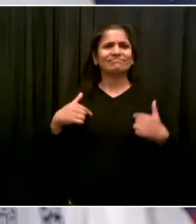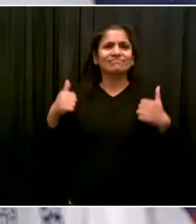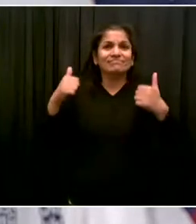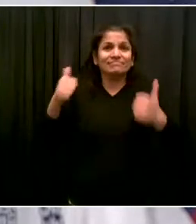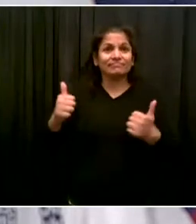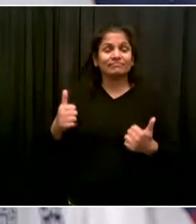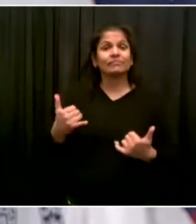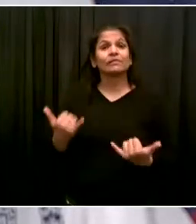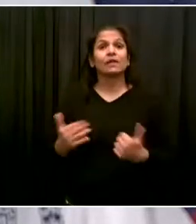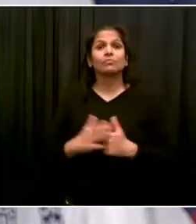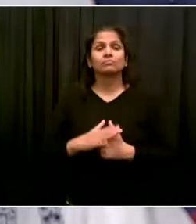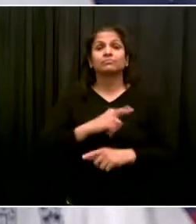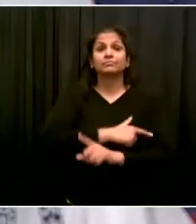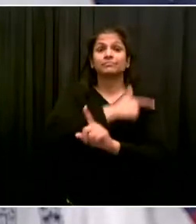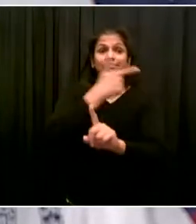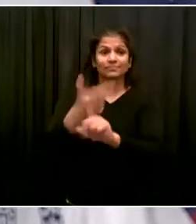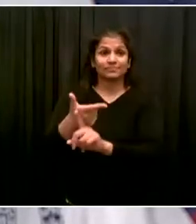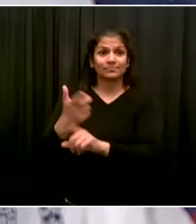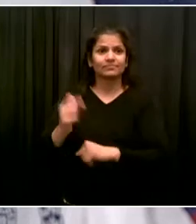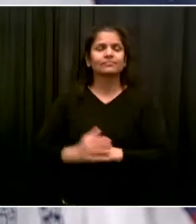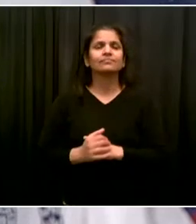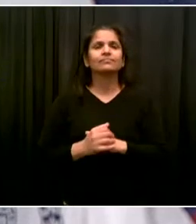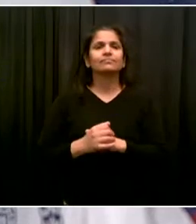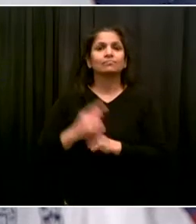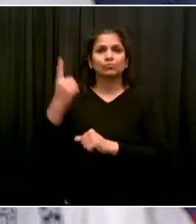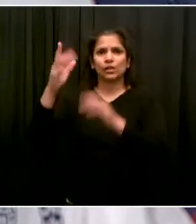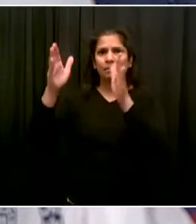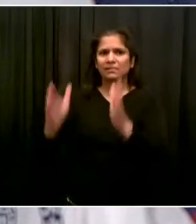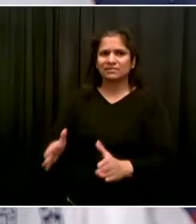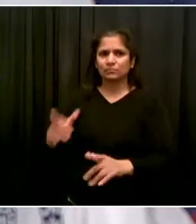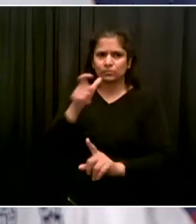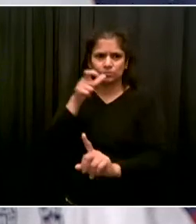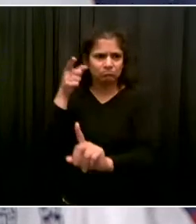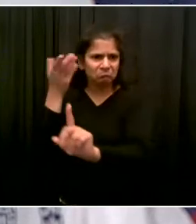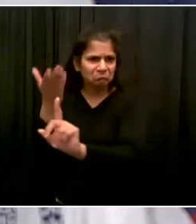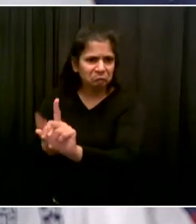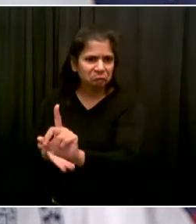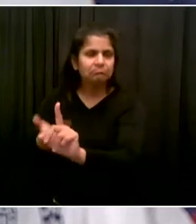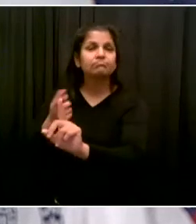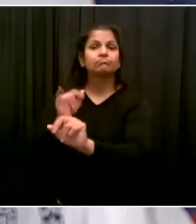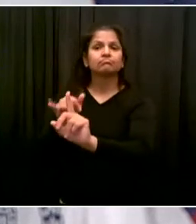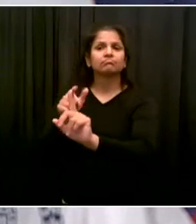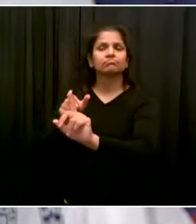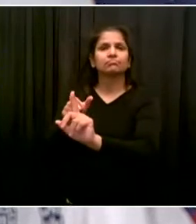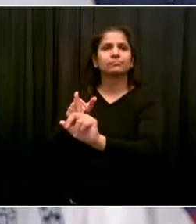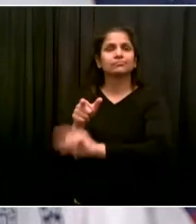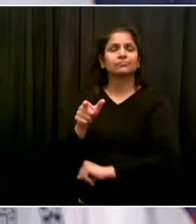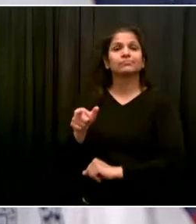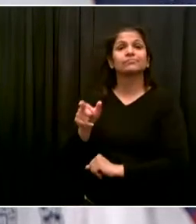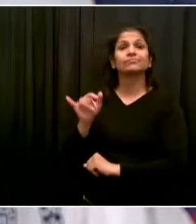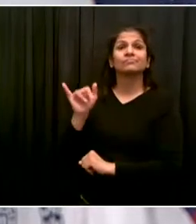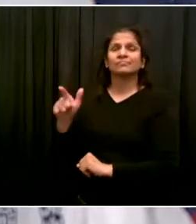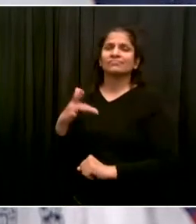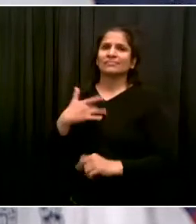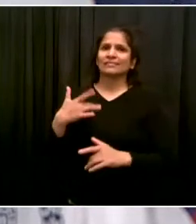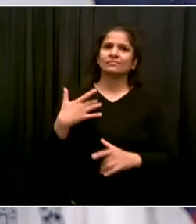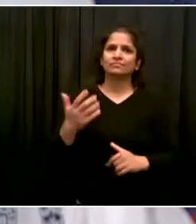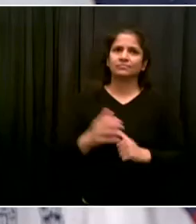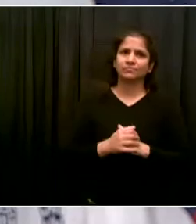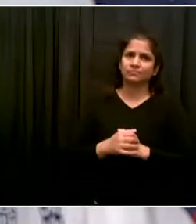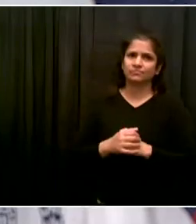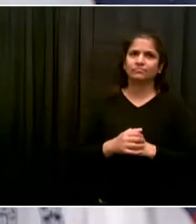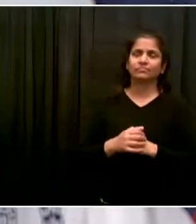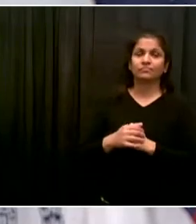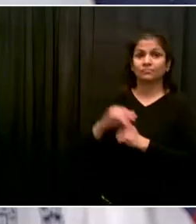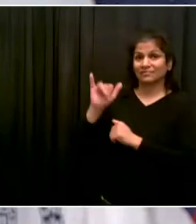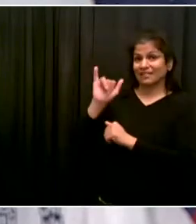excited and brought a lot of the thinking together that will lead to this brand new approach, Summer Rising, our Chancellor, Misha Ross